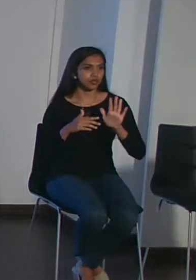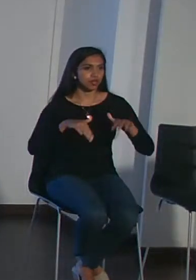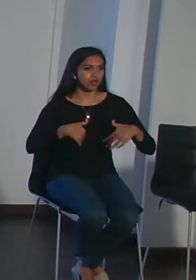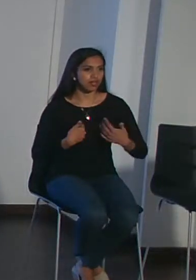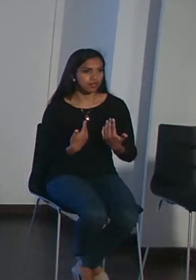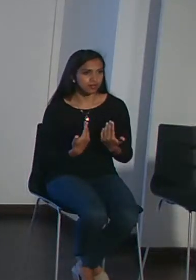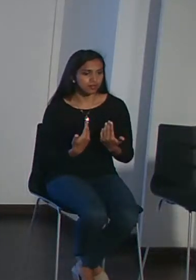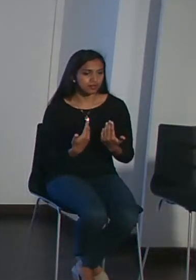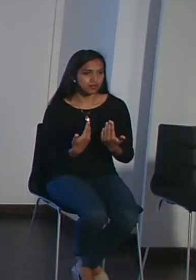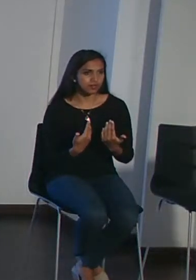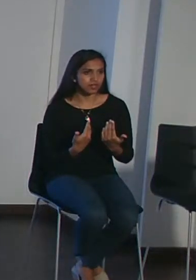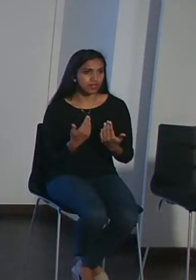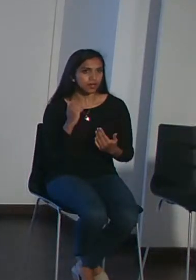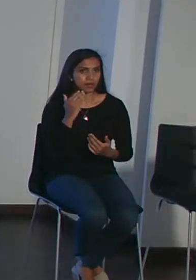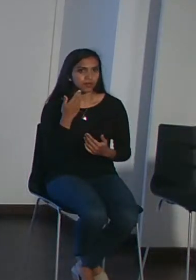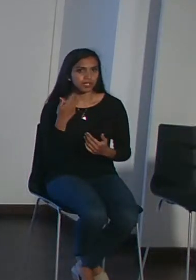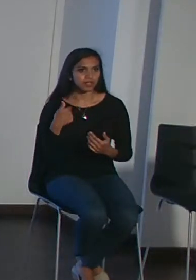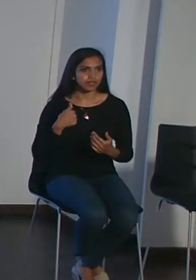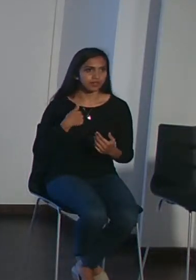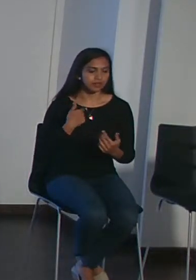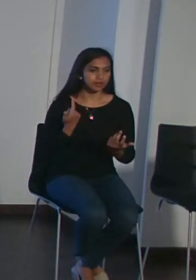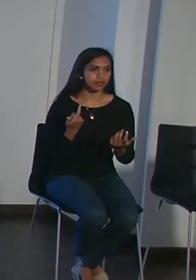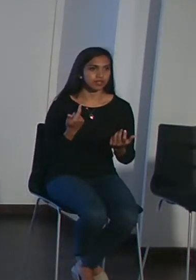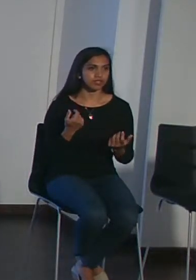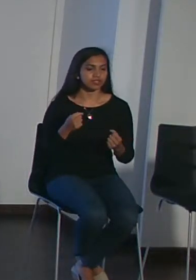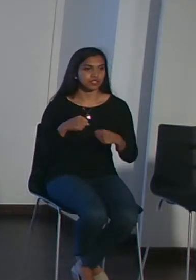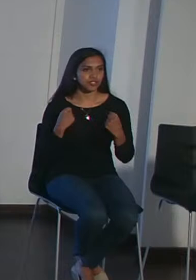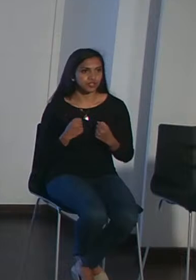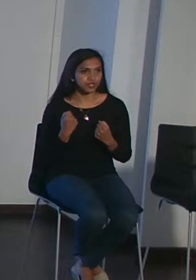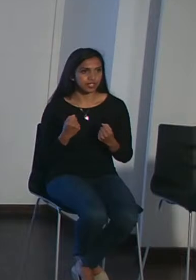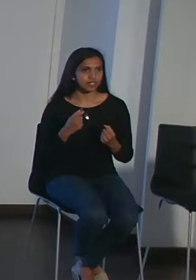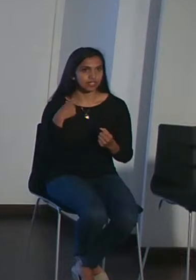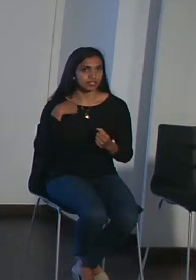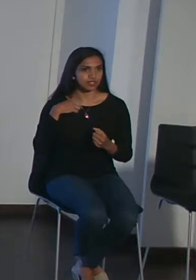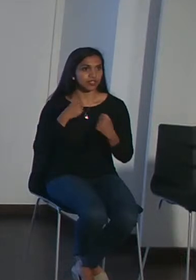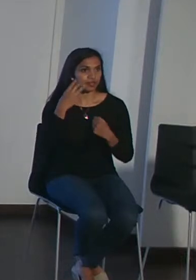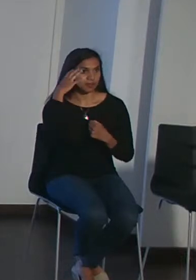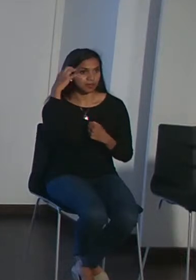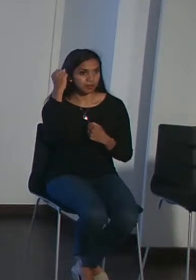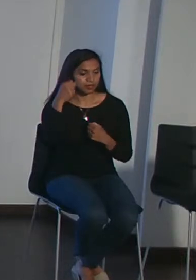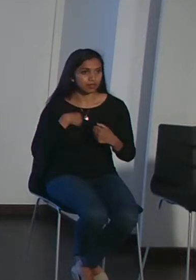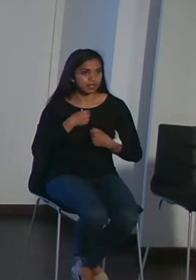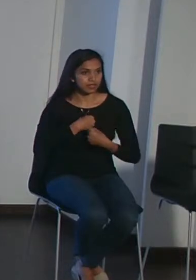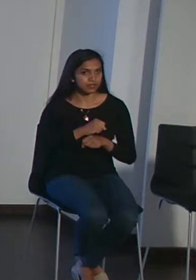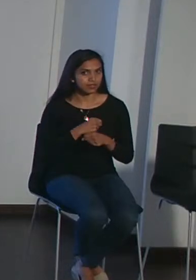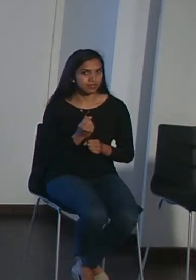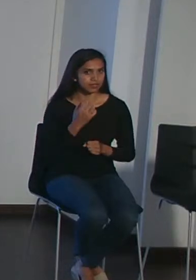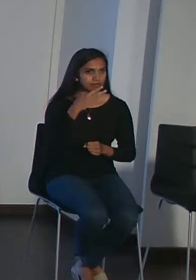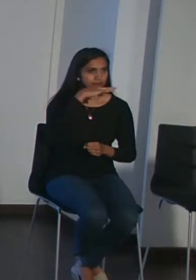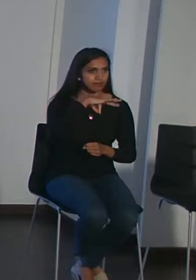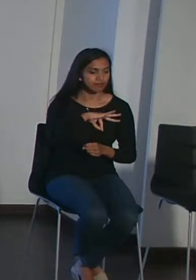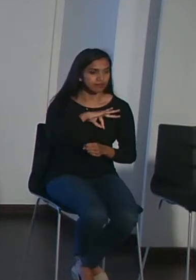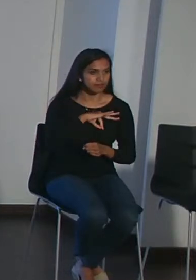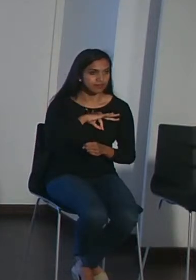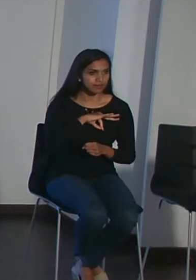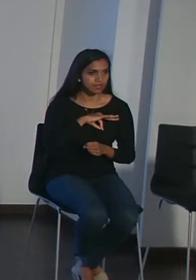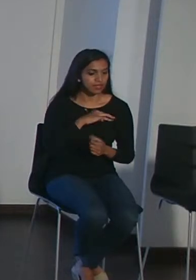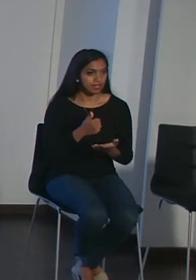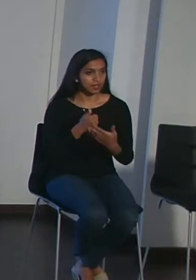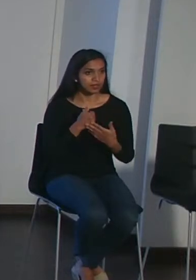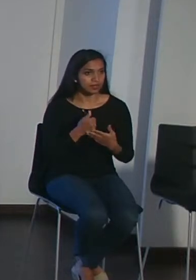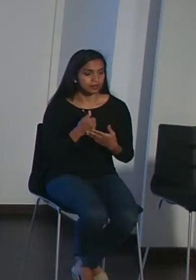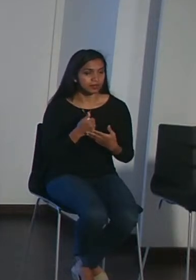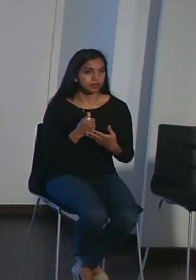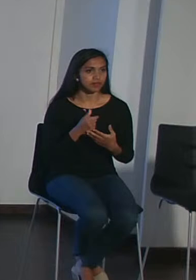one is that we collect archives, we're constantly producing to try and remember, or we're creating takeaways, and what that